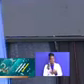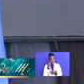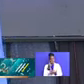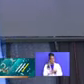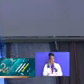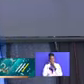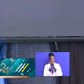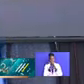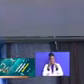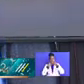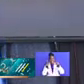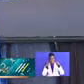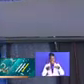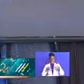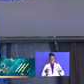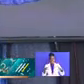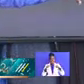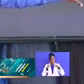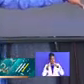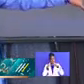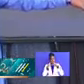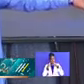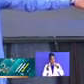in the international